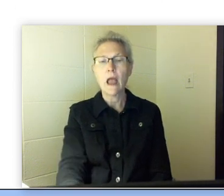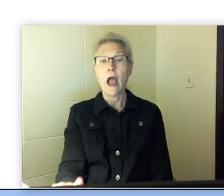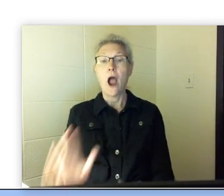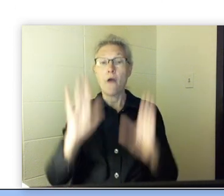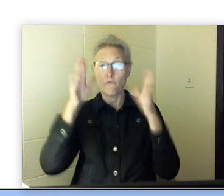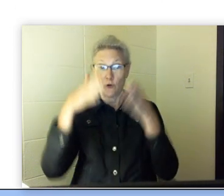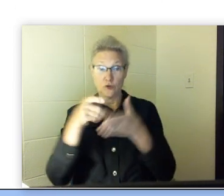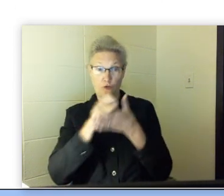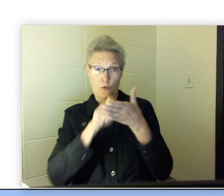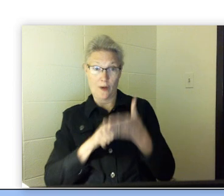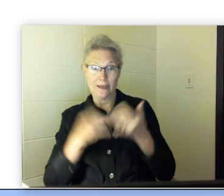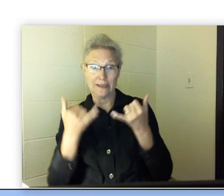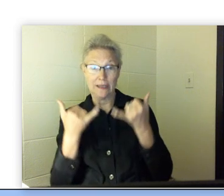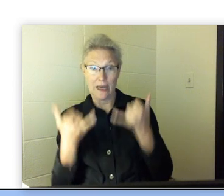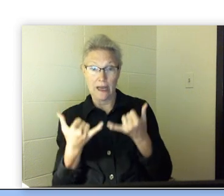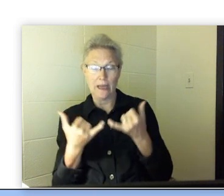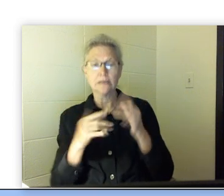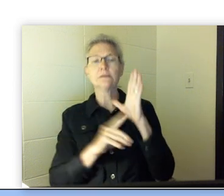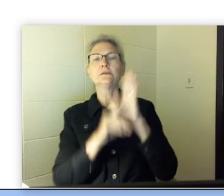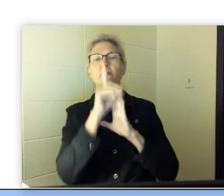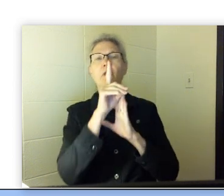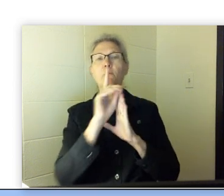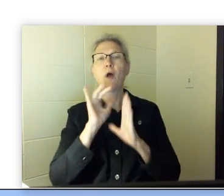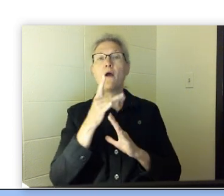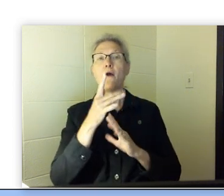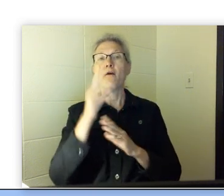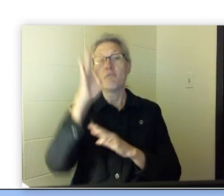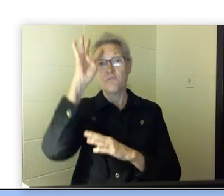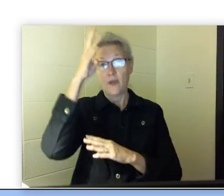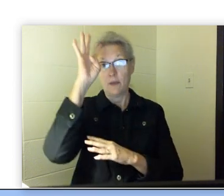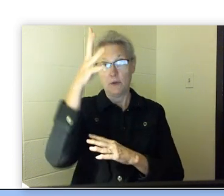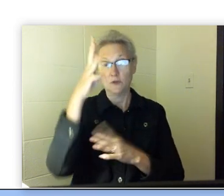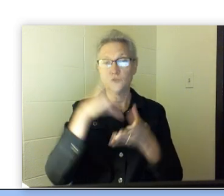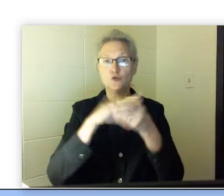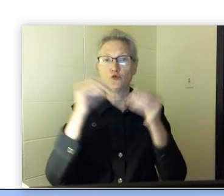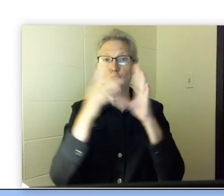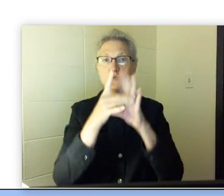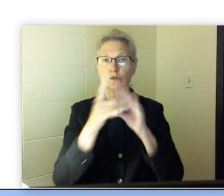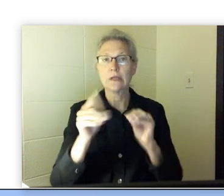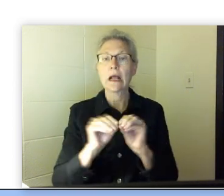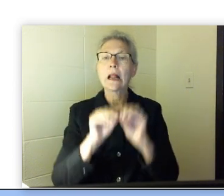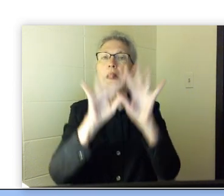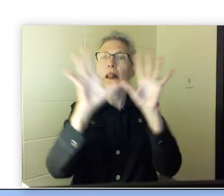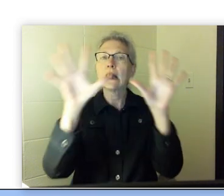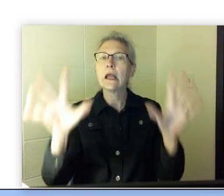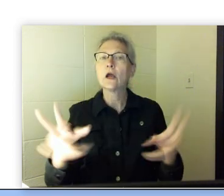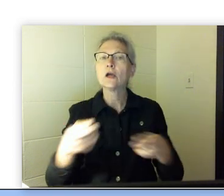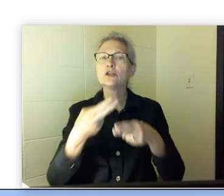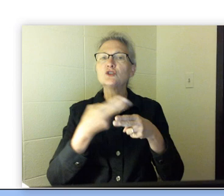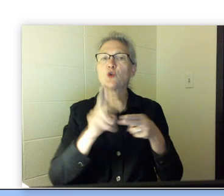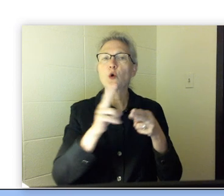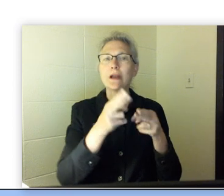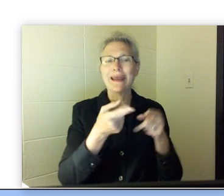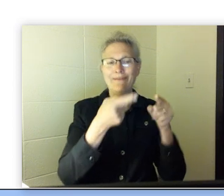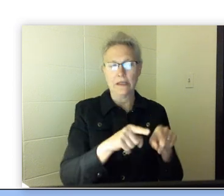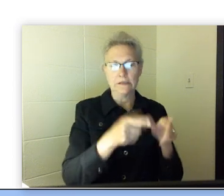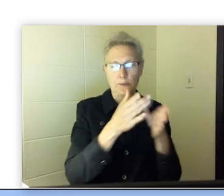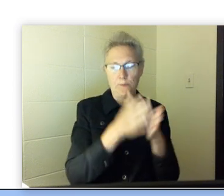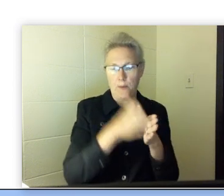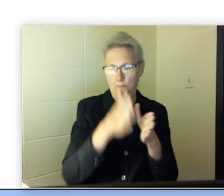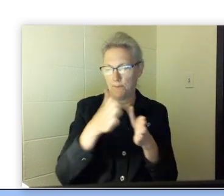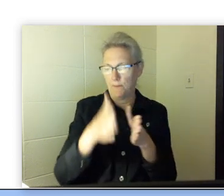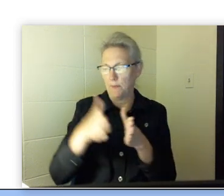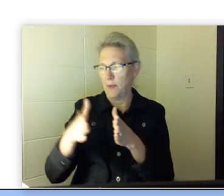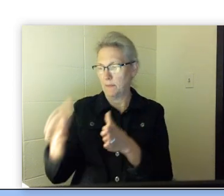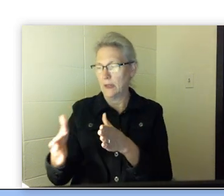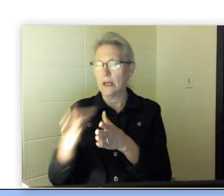Our focus for writing today is to develop our fables that have clear, short sequence of events and include details